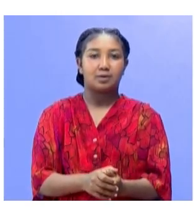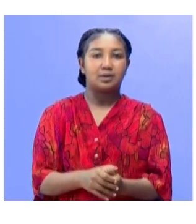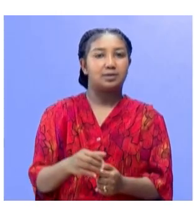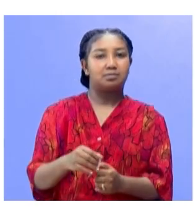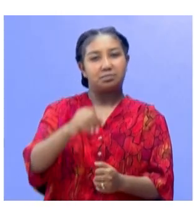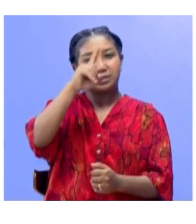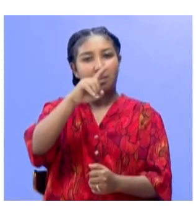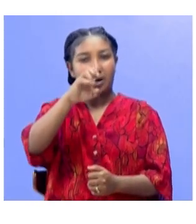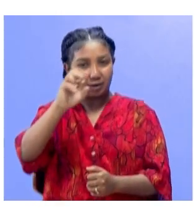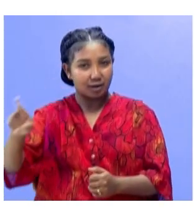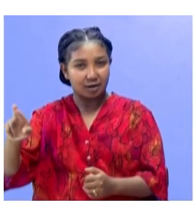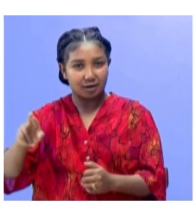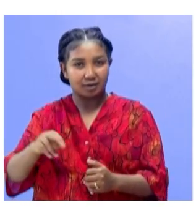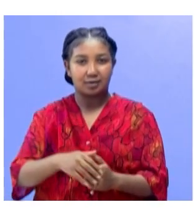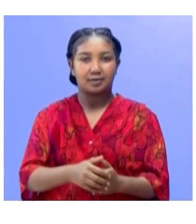smarter.